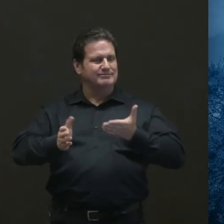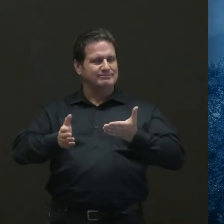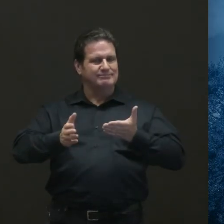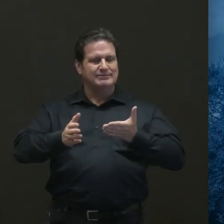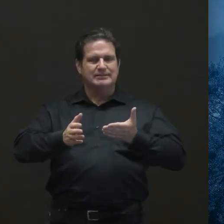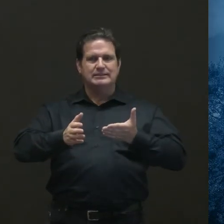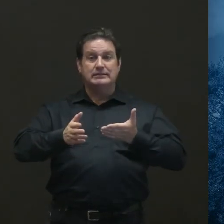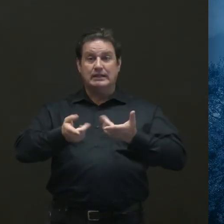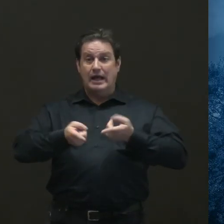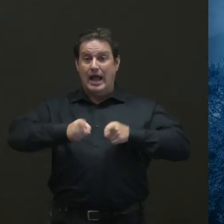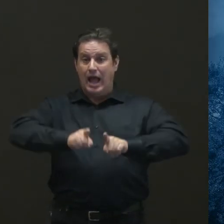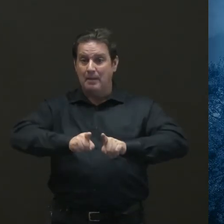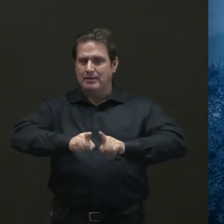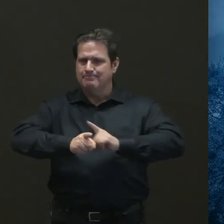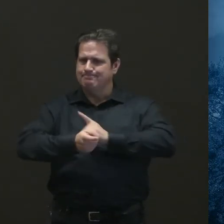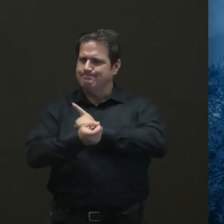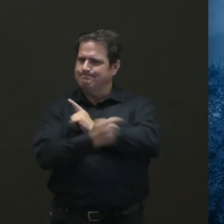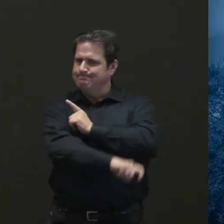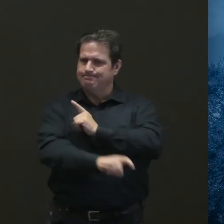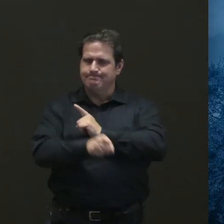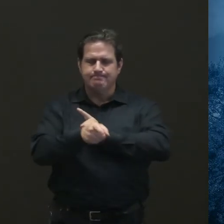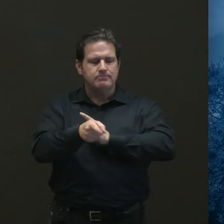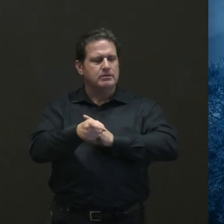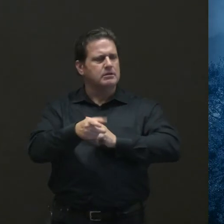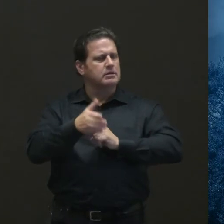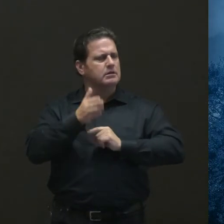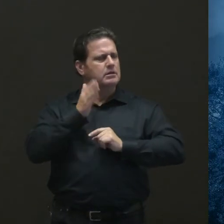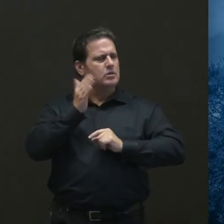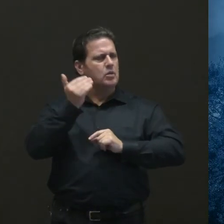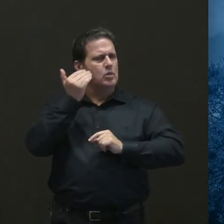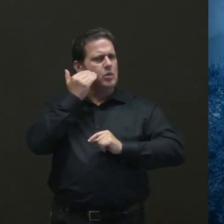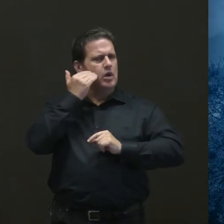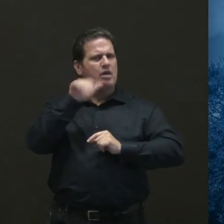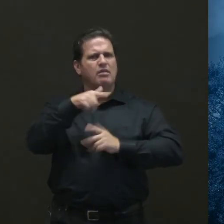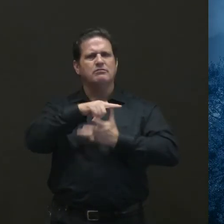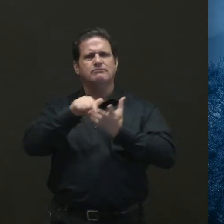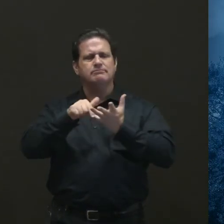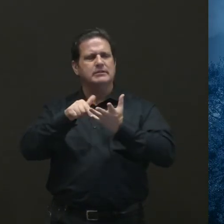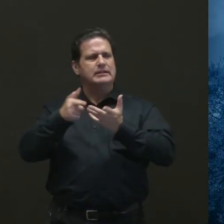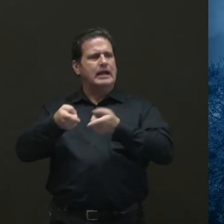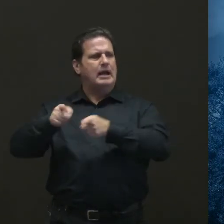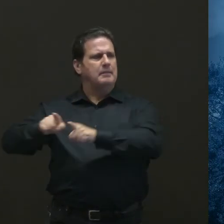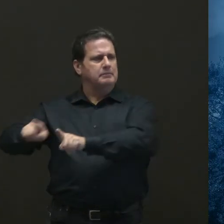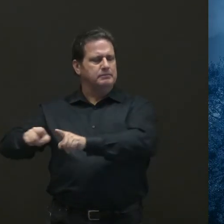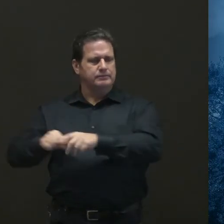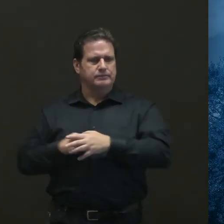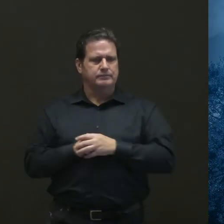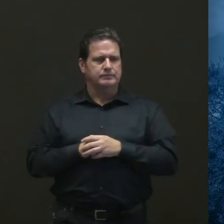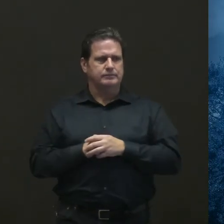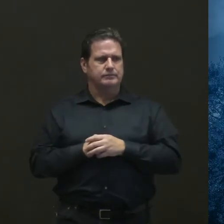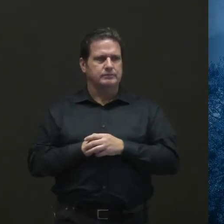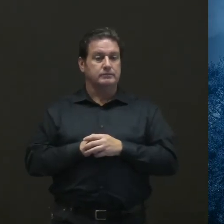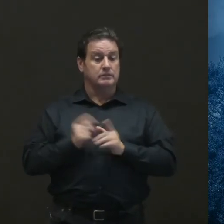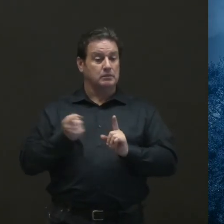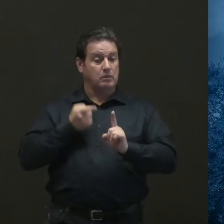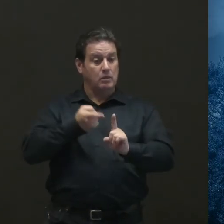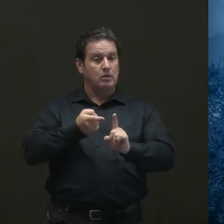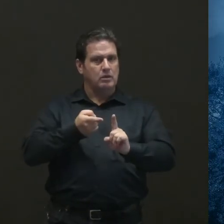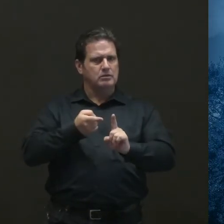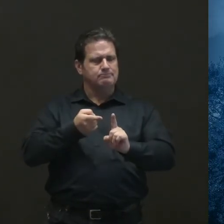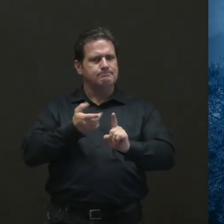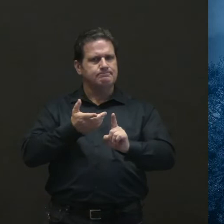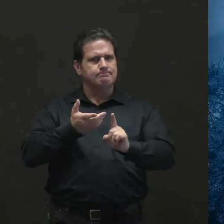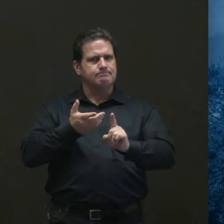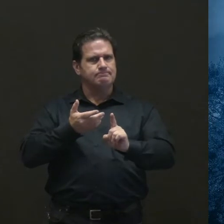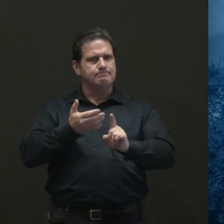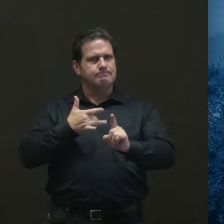when it does happen. I don't know that we're aware of these other things in the question, but the point is that these